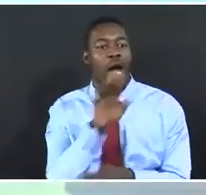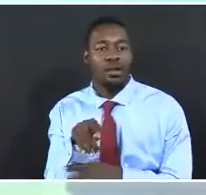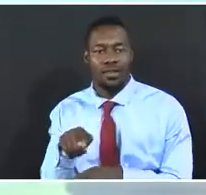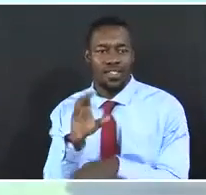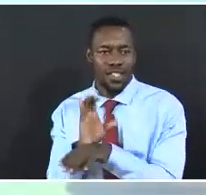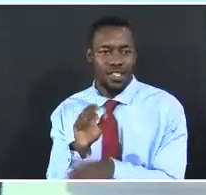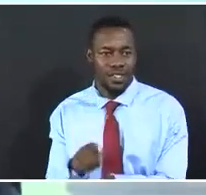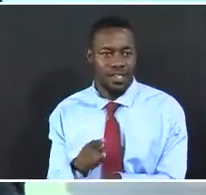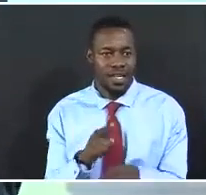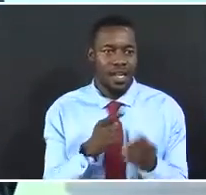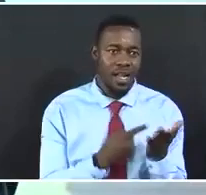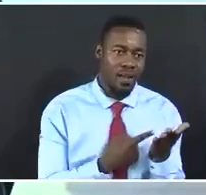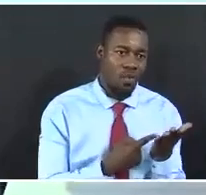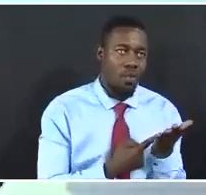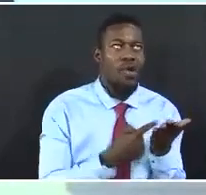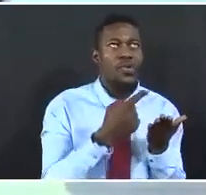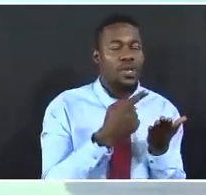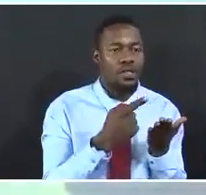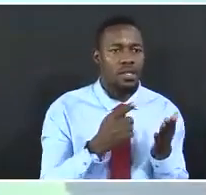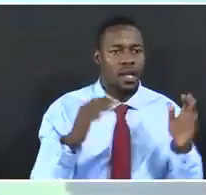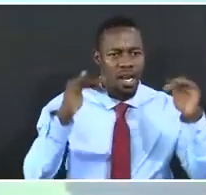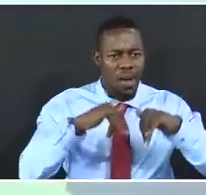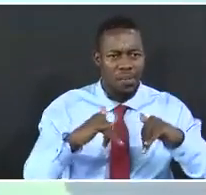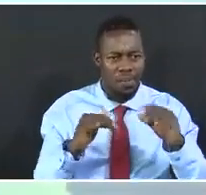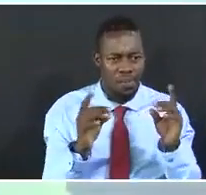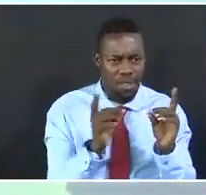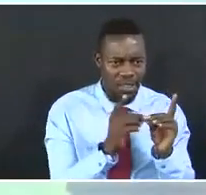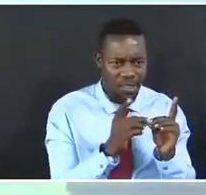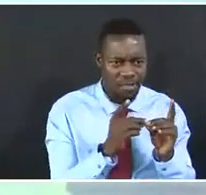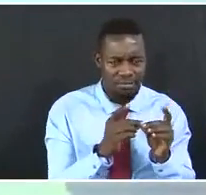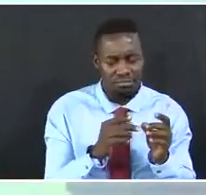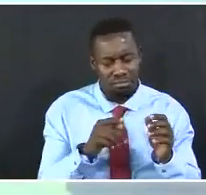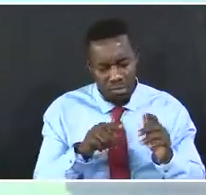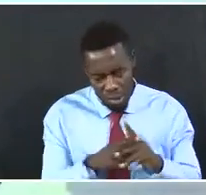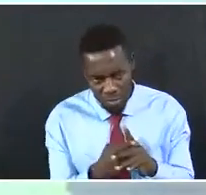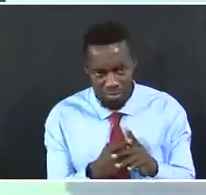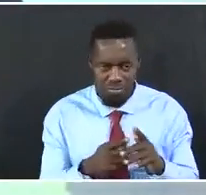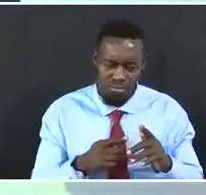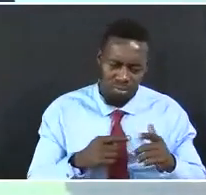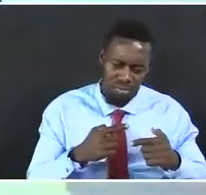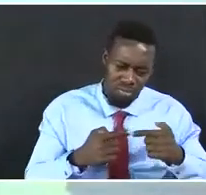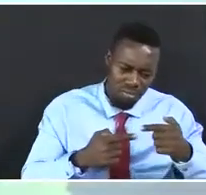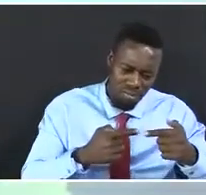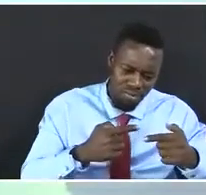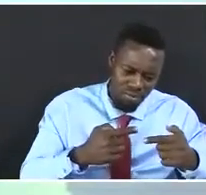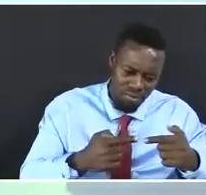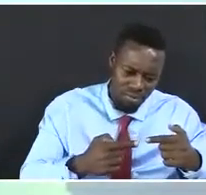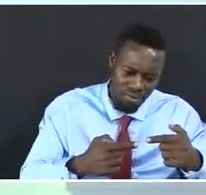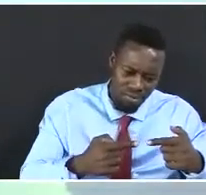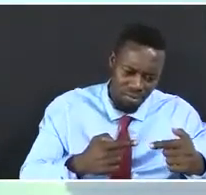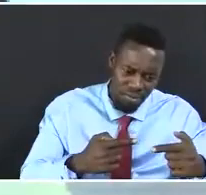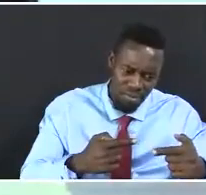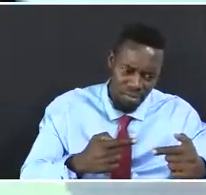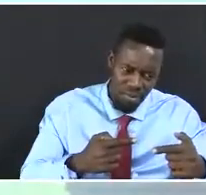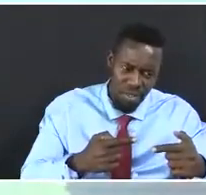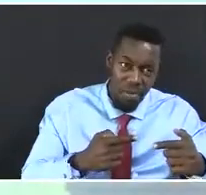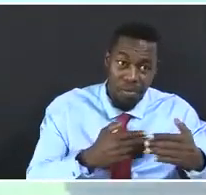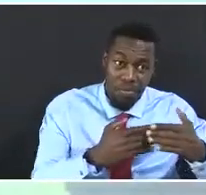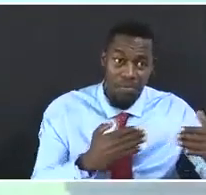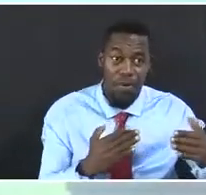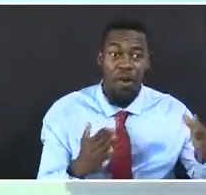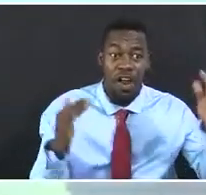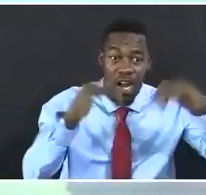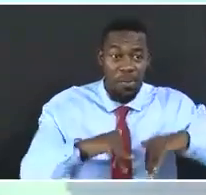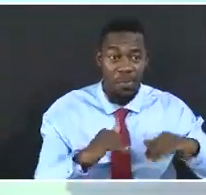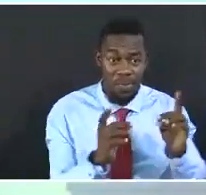you know what happened after that? Before the camp meeting was even over, I had many consultancies, people